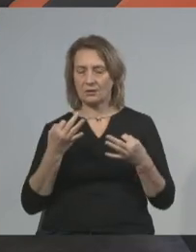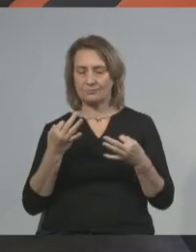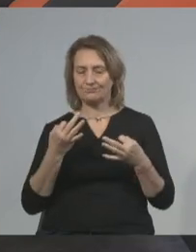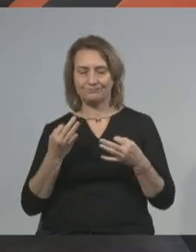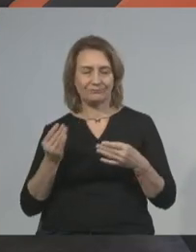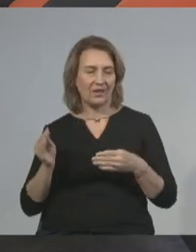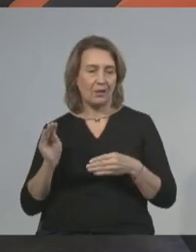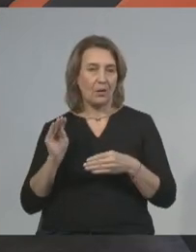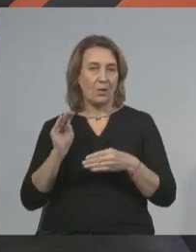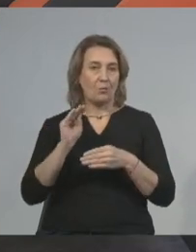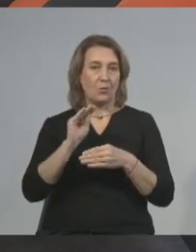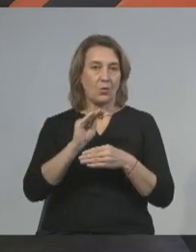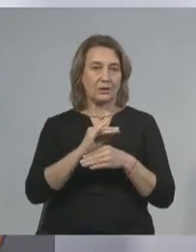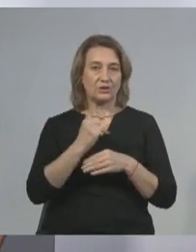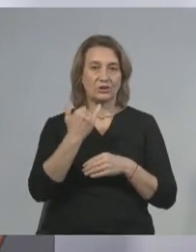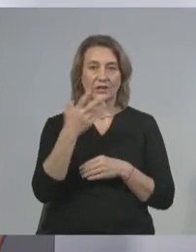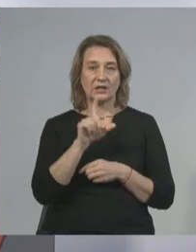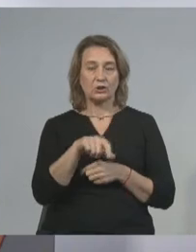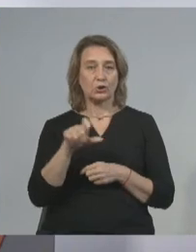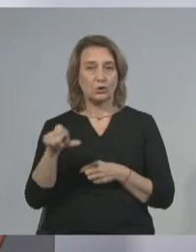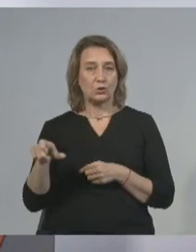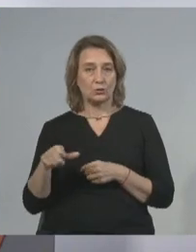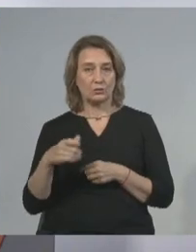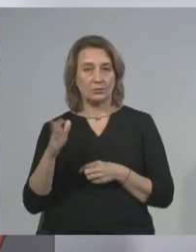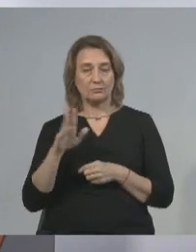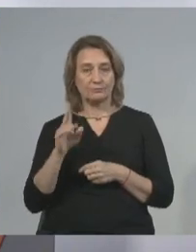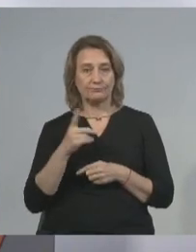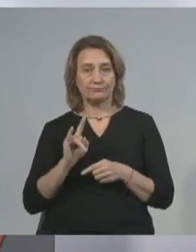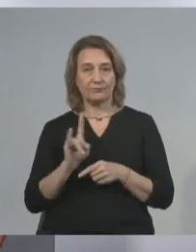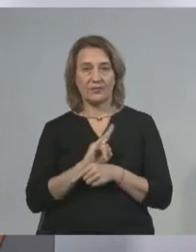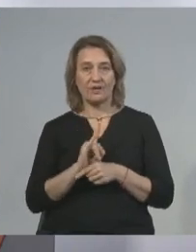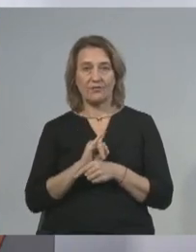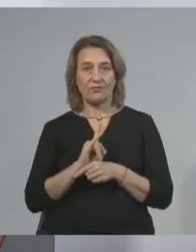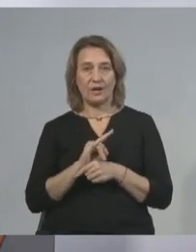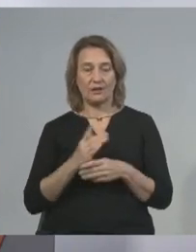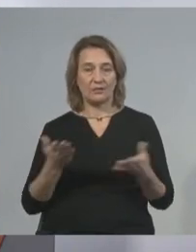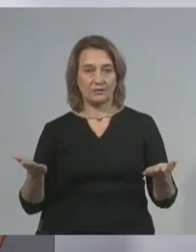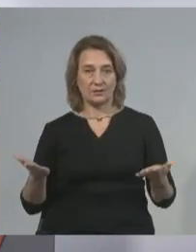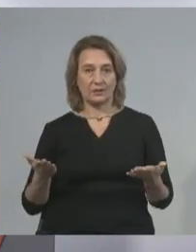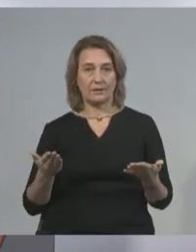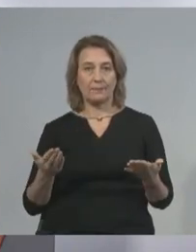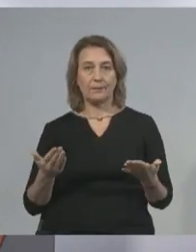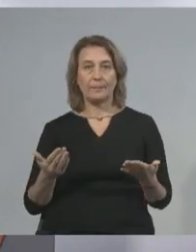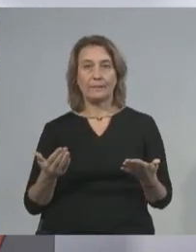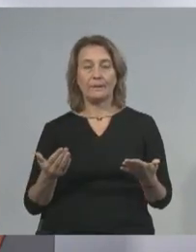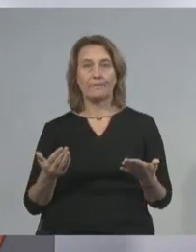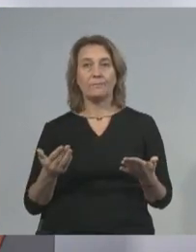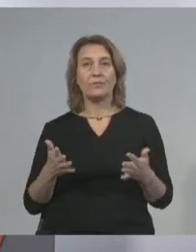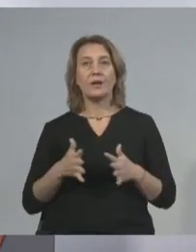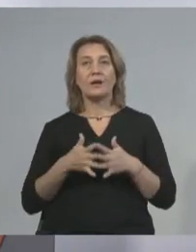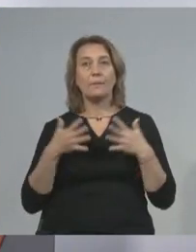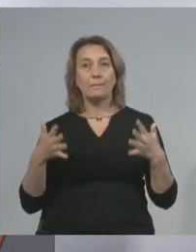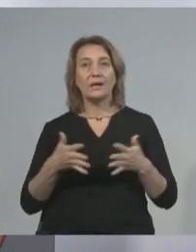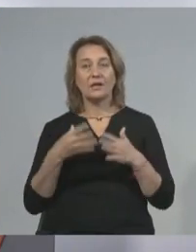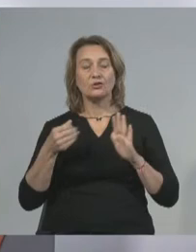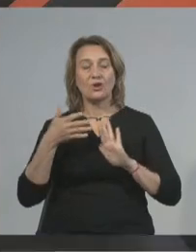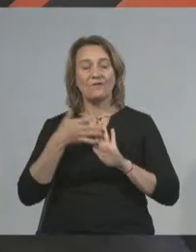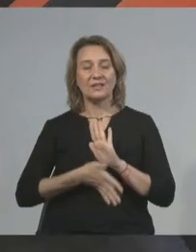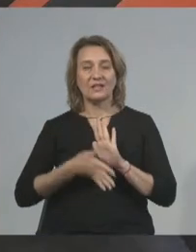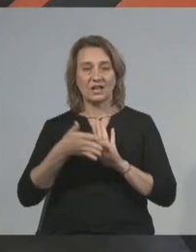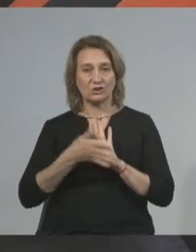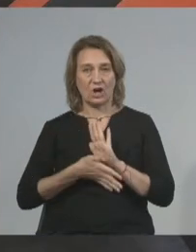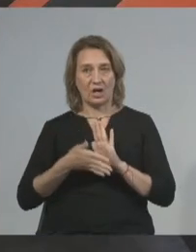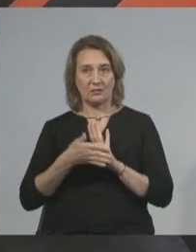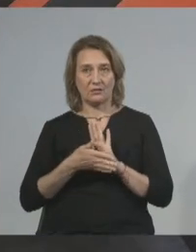will never cover the same number of listeners or i mean audience